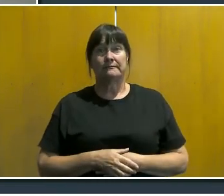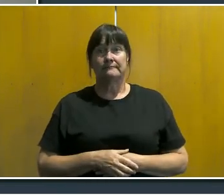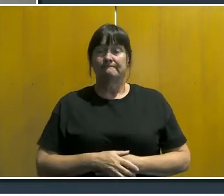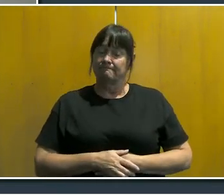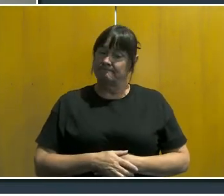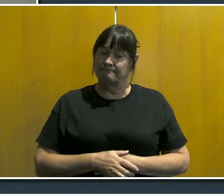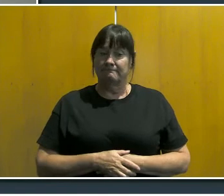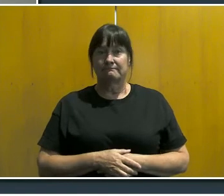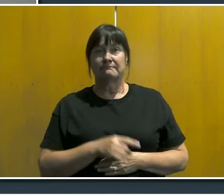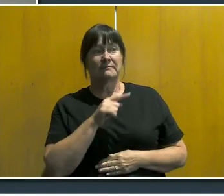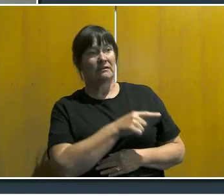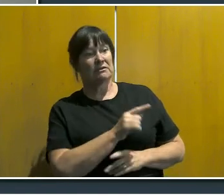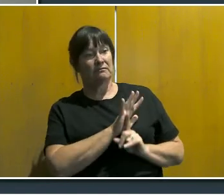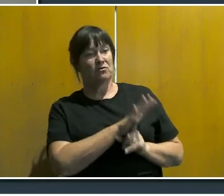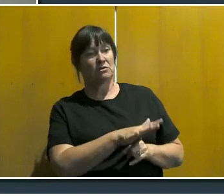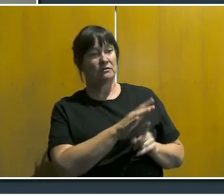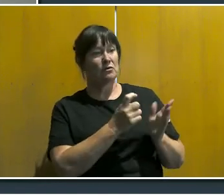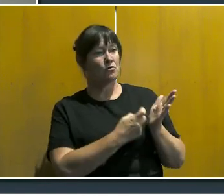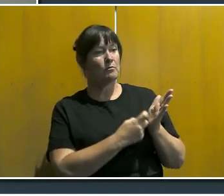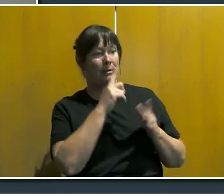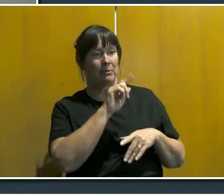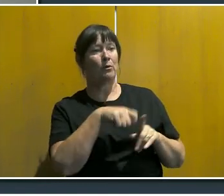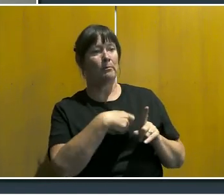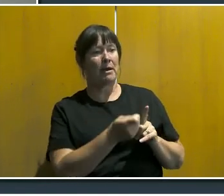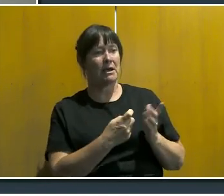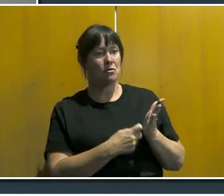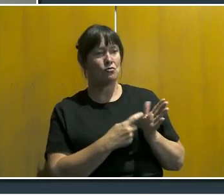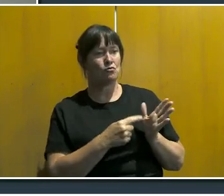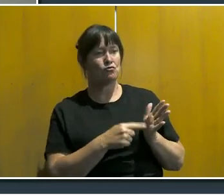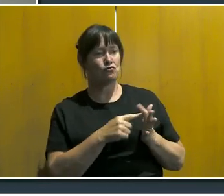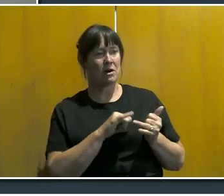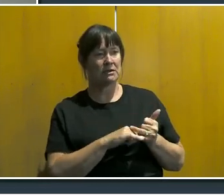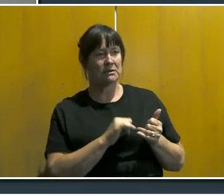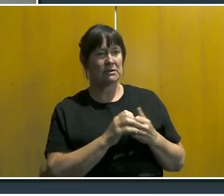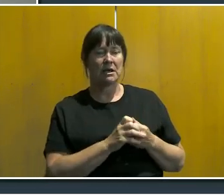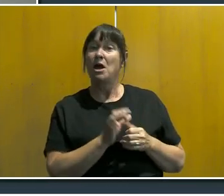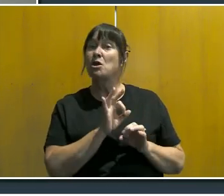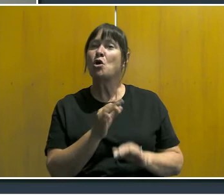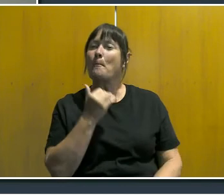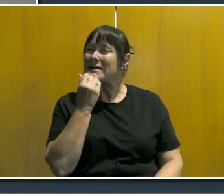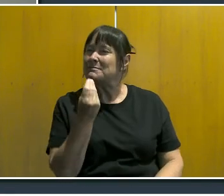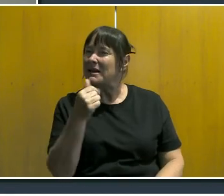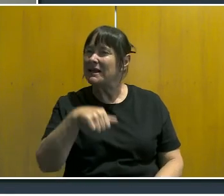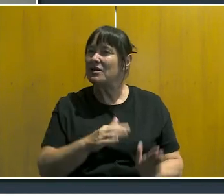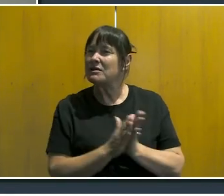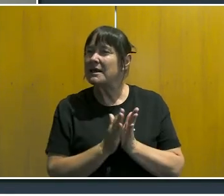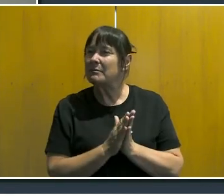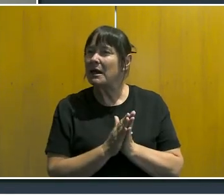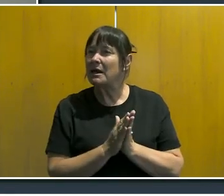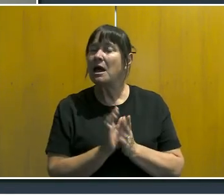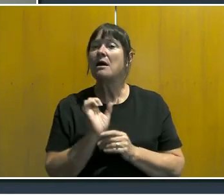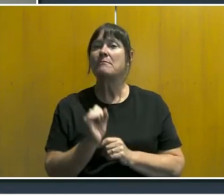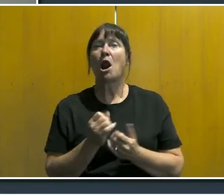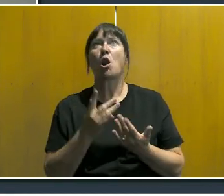down onto those ratepayers. There is not a lot of money in Napier, and there's a lot of good, hard-working people. We don't have big tertiary institutions.